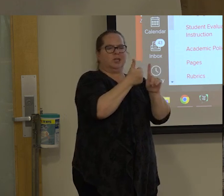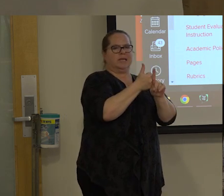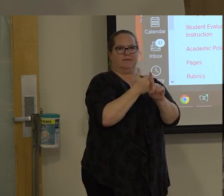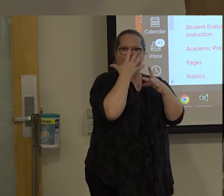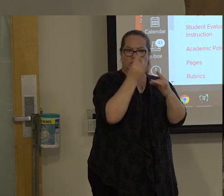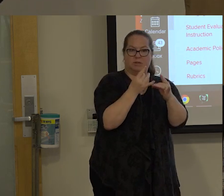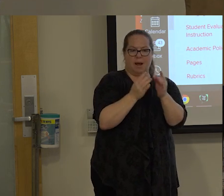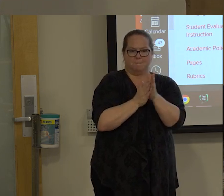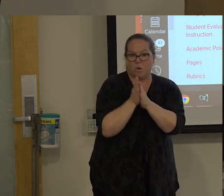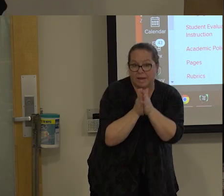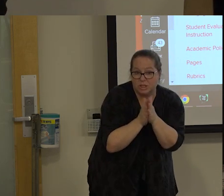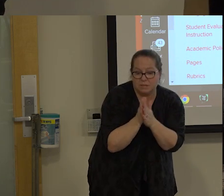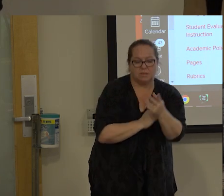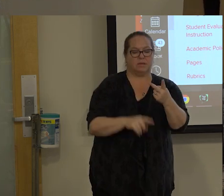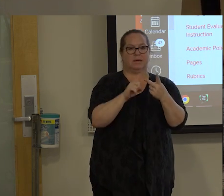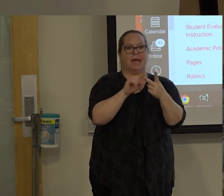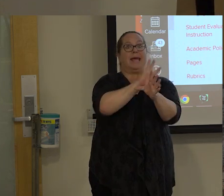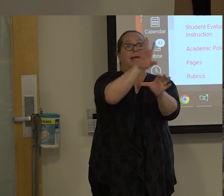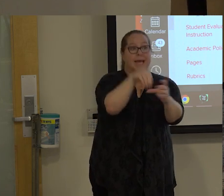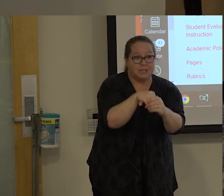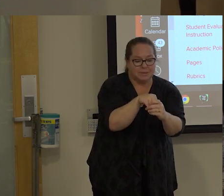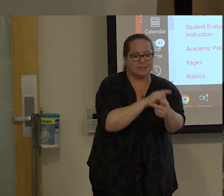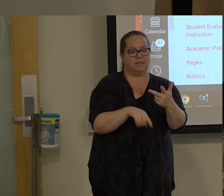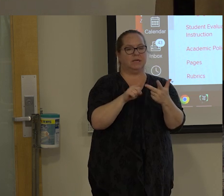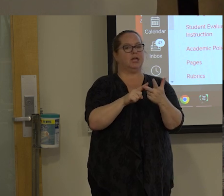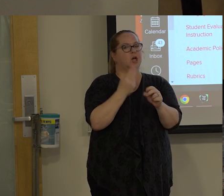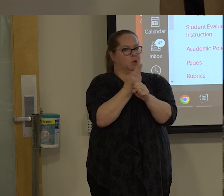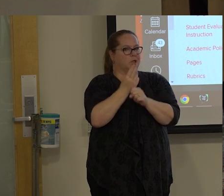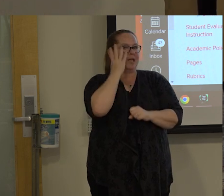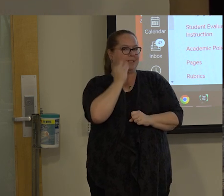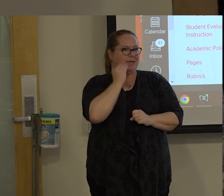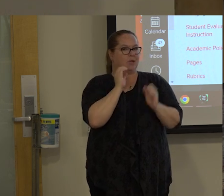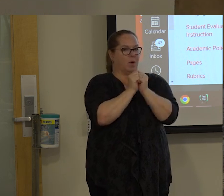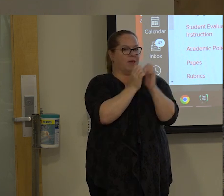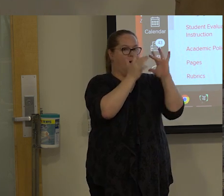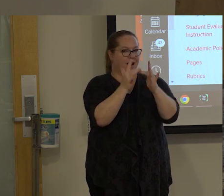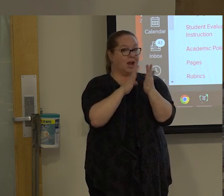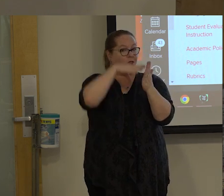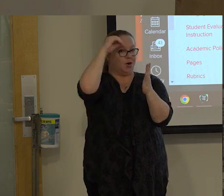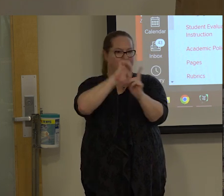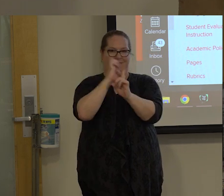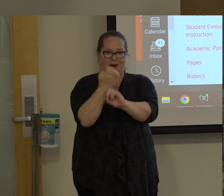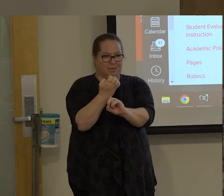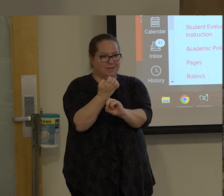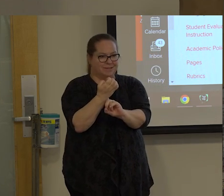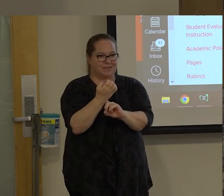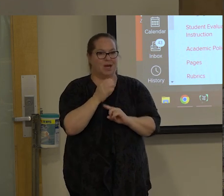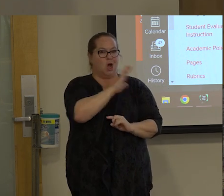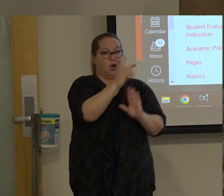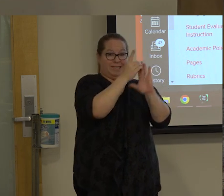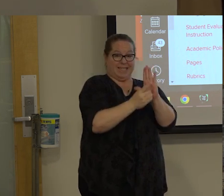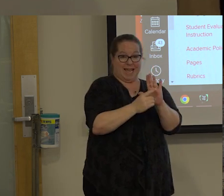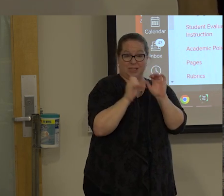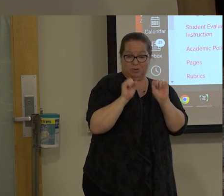areas of motivation, engagement, and user experience in online learning environments. Her design